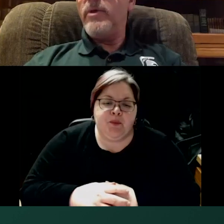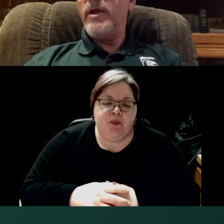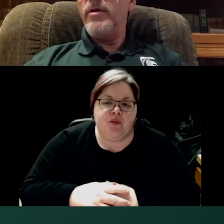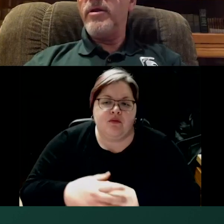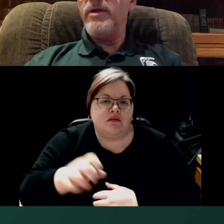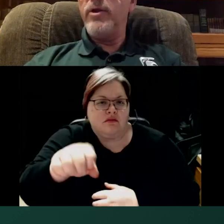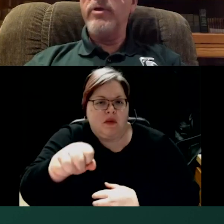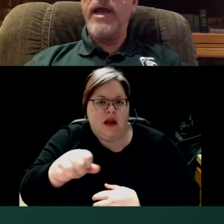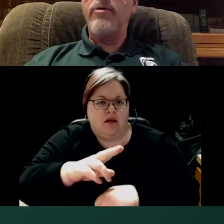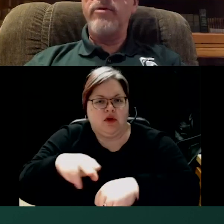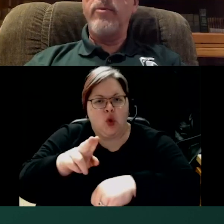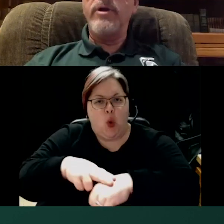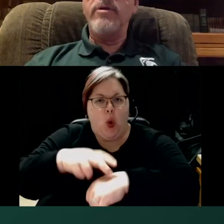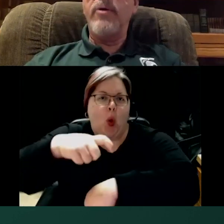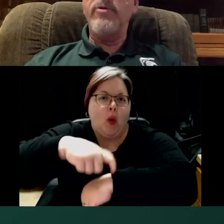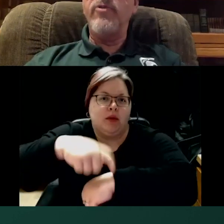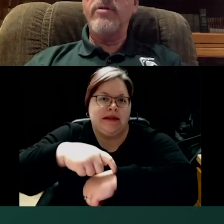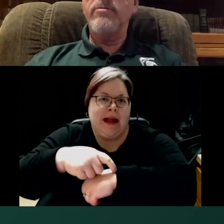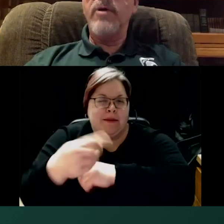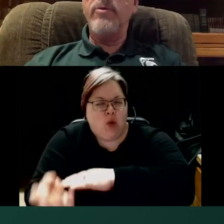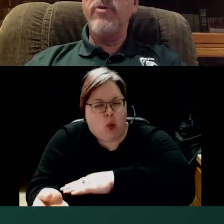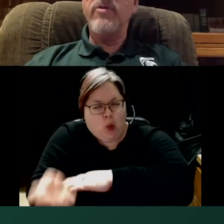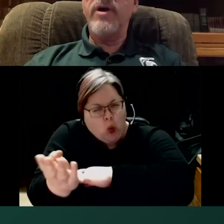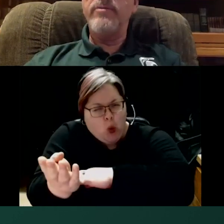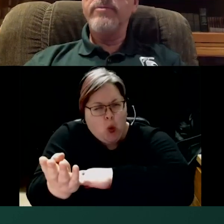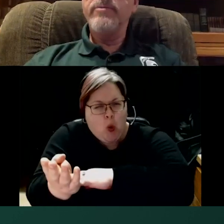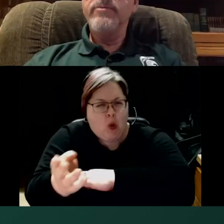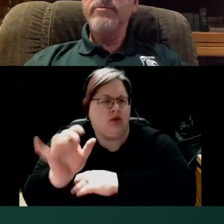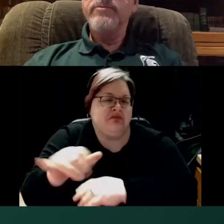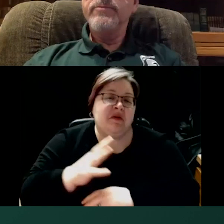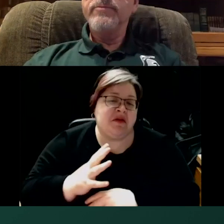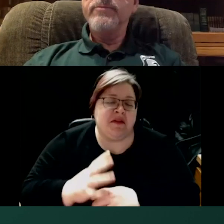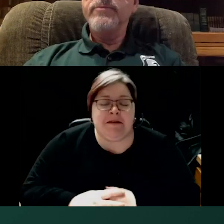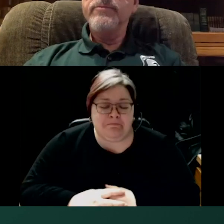time is in the early hours of the morning. So that would be just fine.